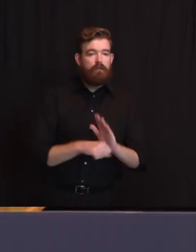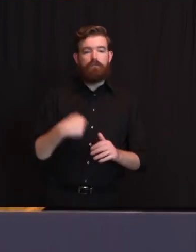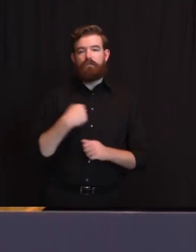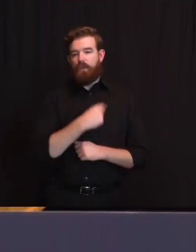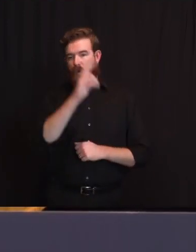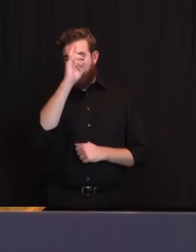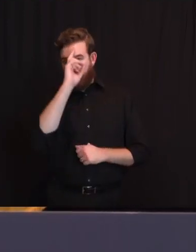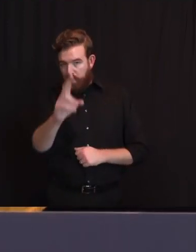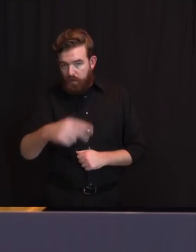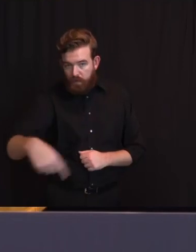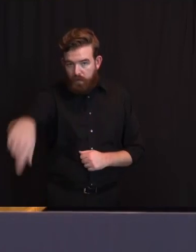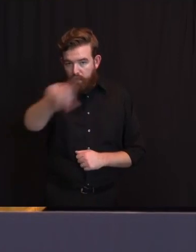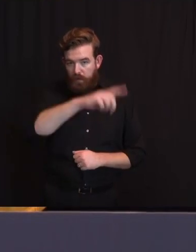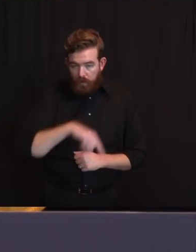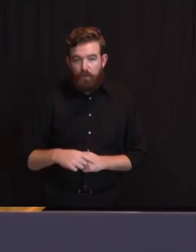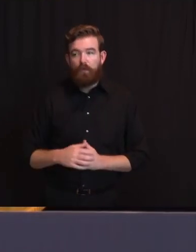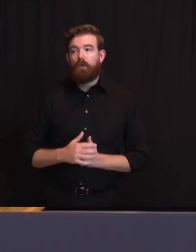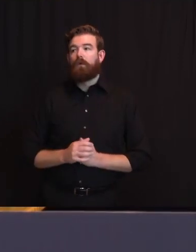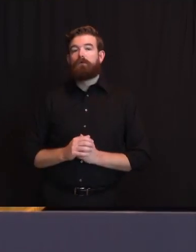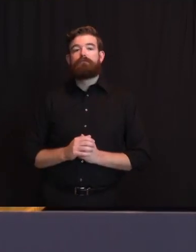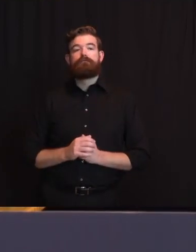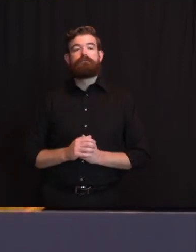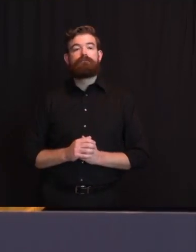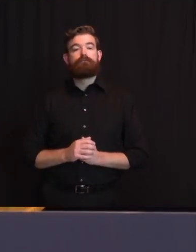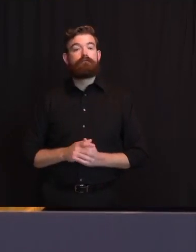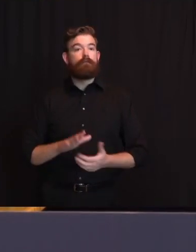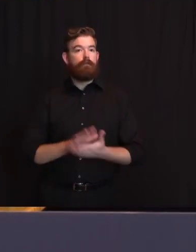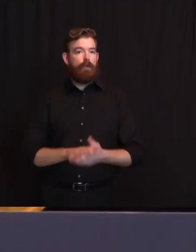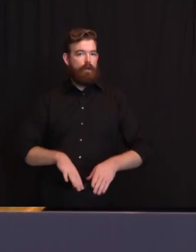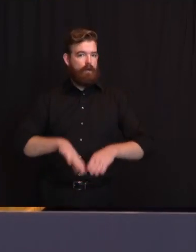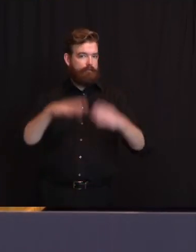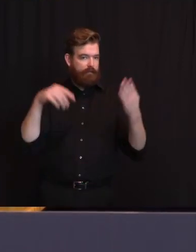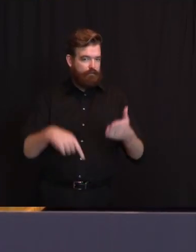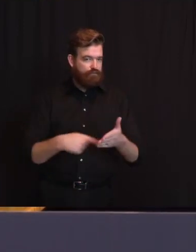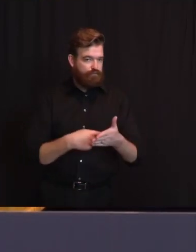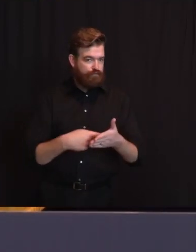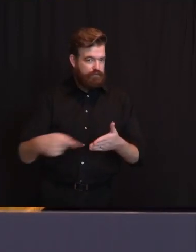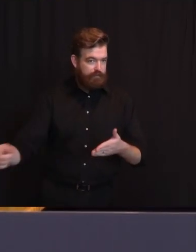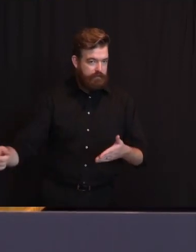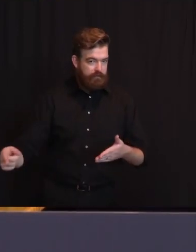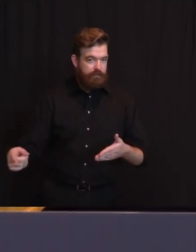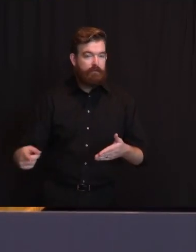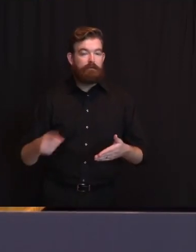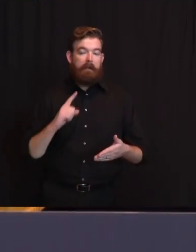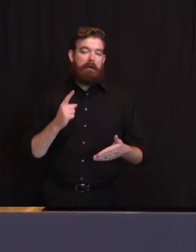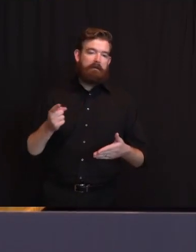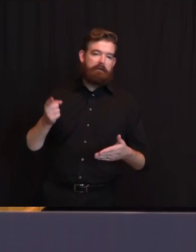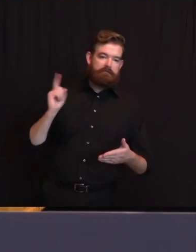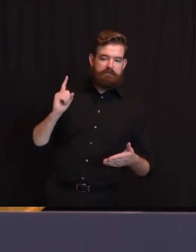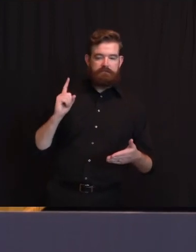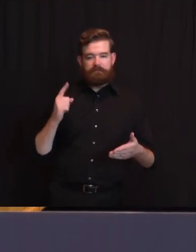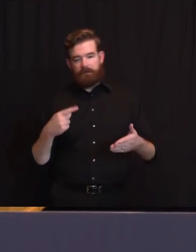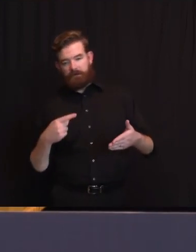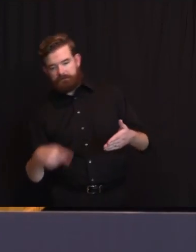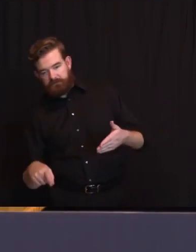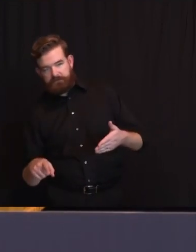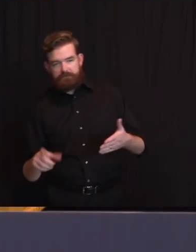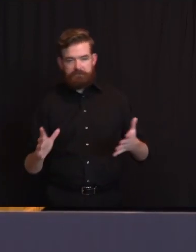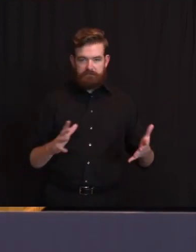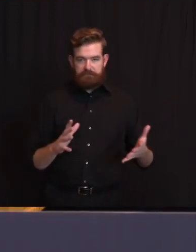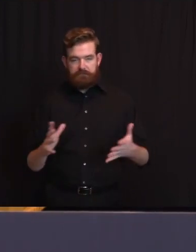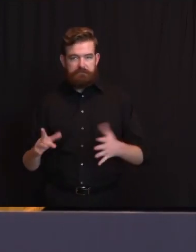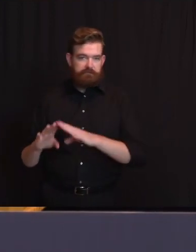got school opening, beginning already this week, but overwhelmingly next week. Thank you for everything you've done, folks, for these past